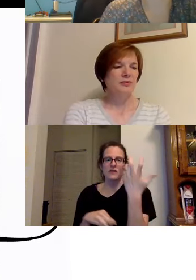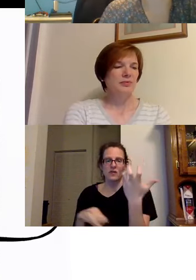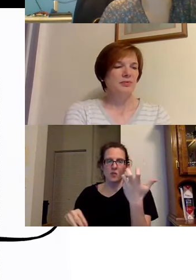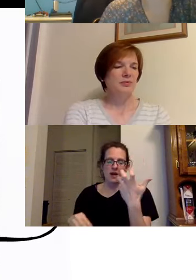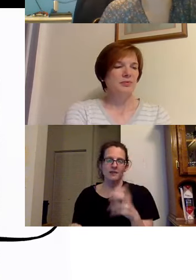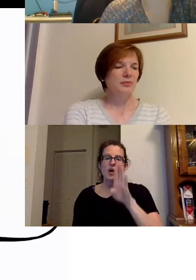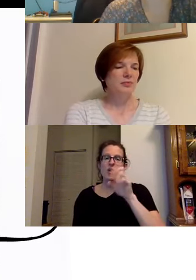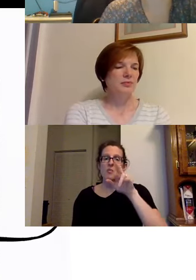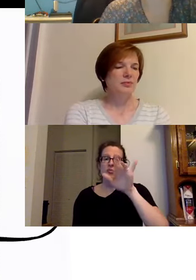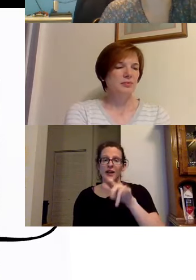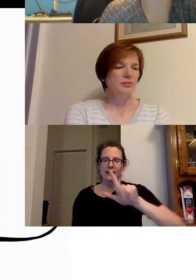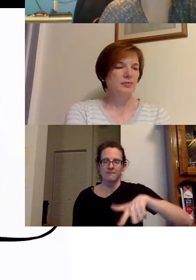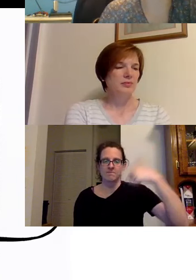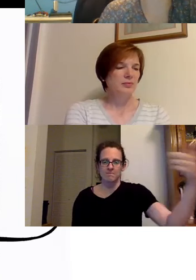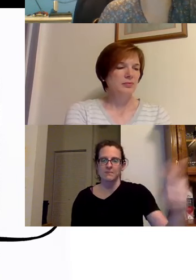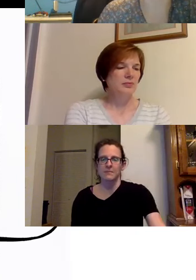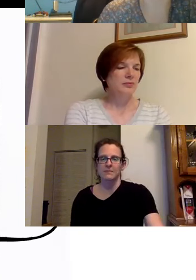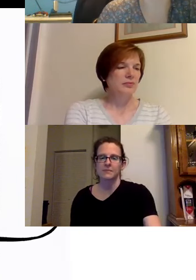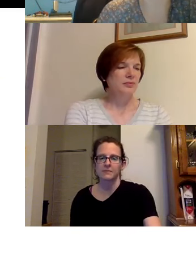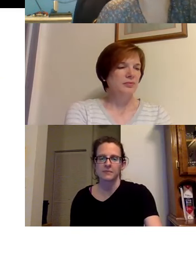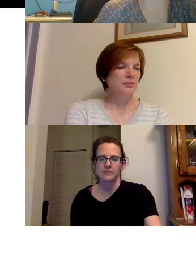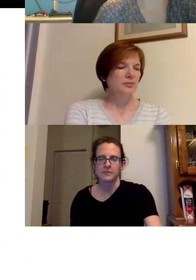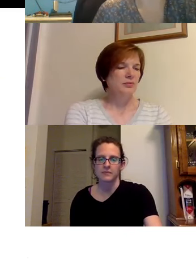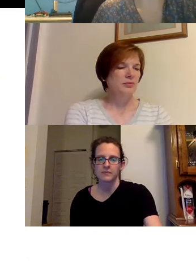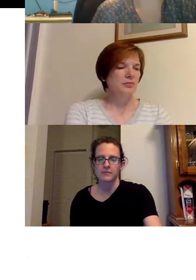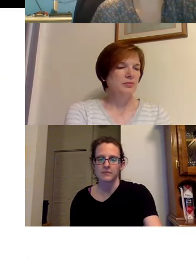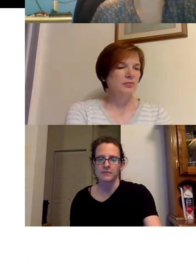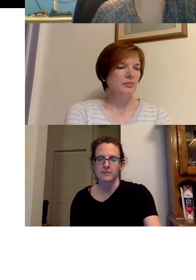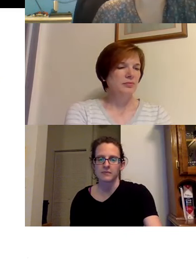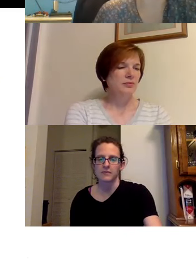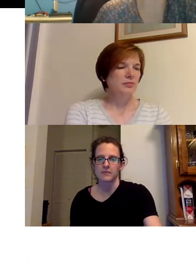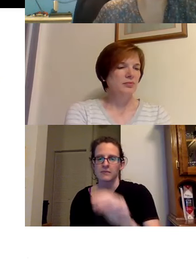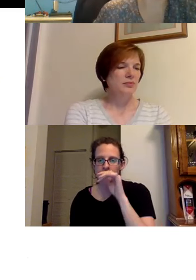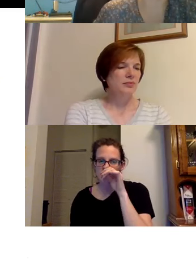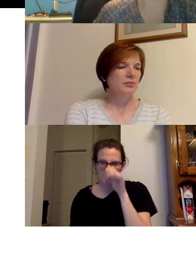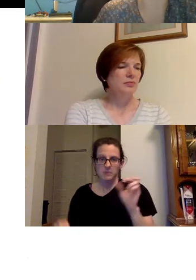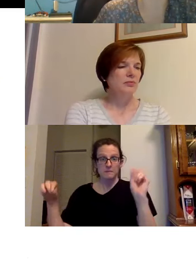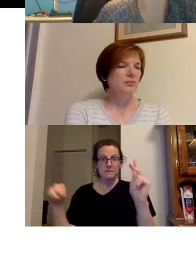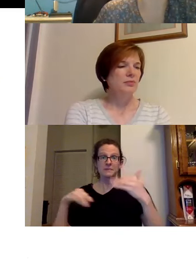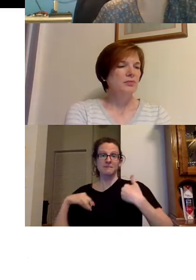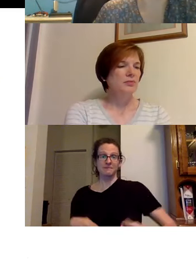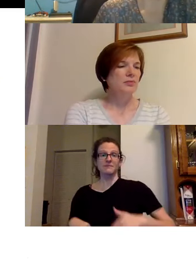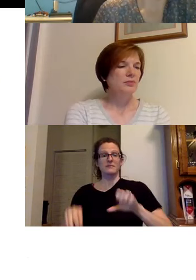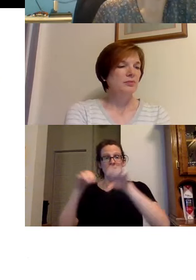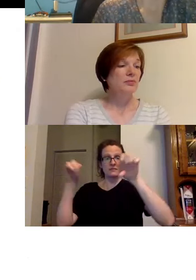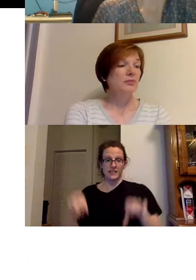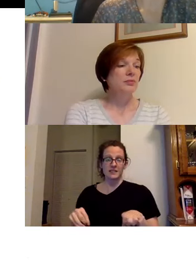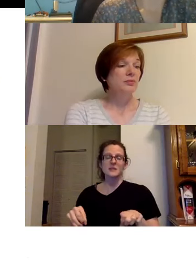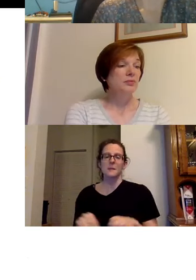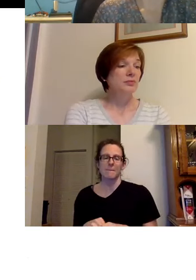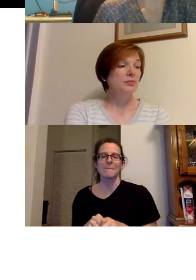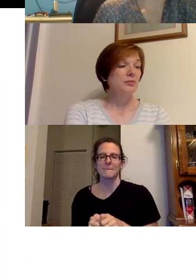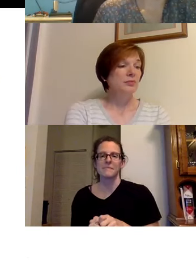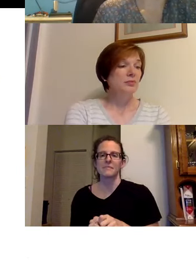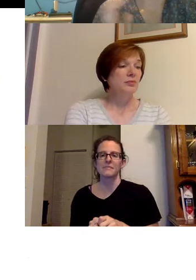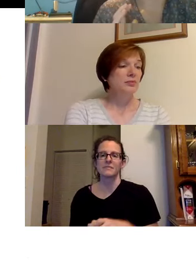hand it over to you. Sounds good. All right. Our body systems. We